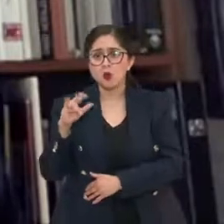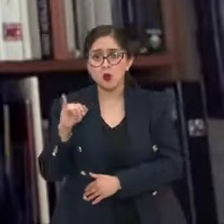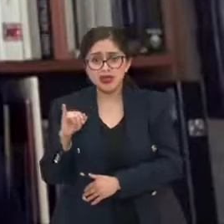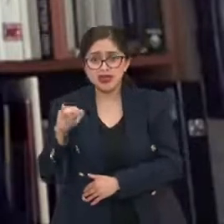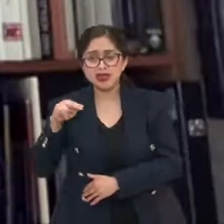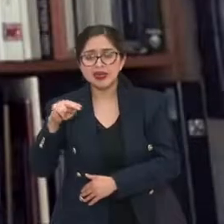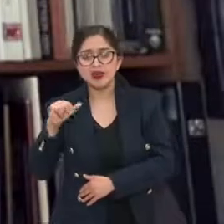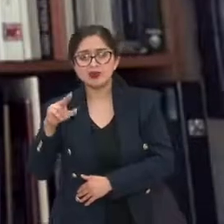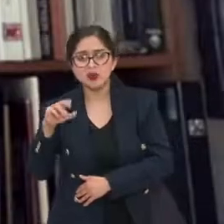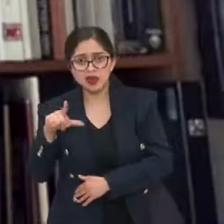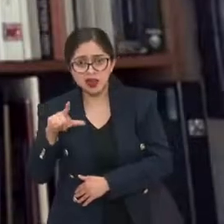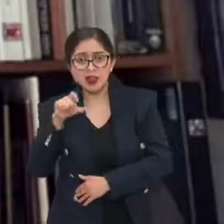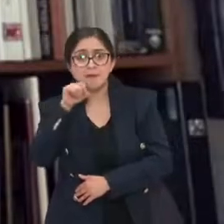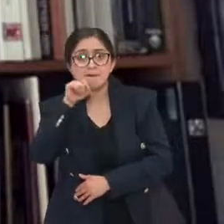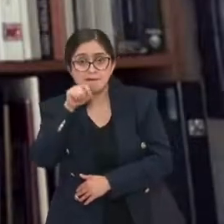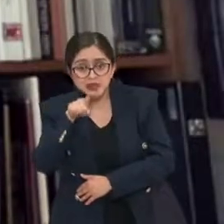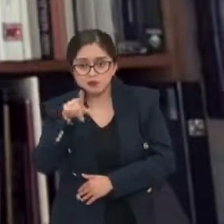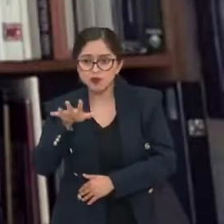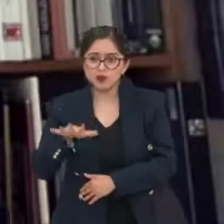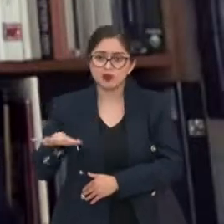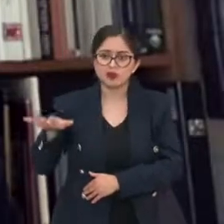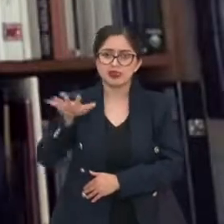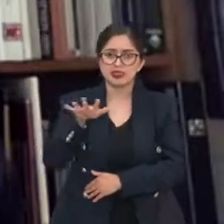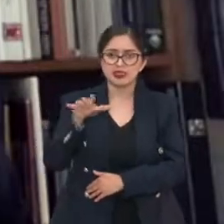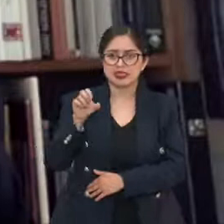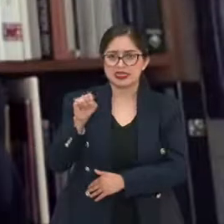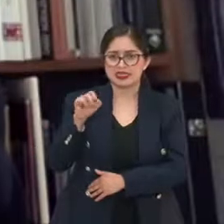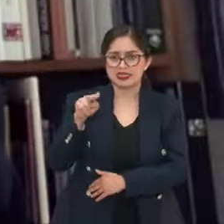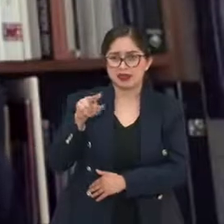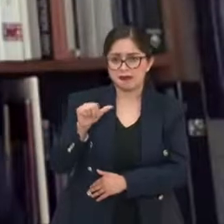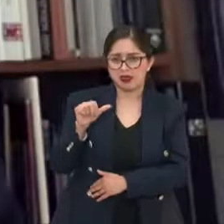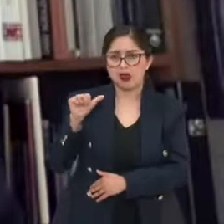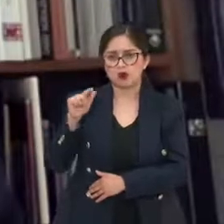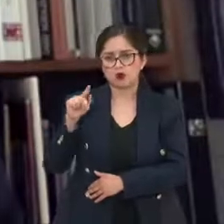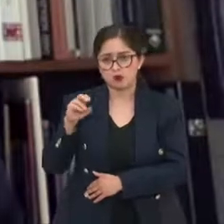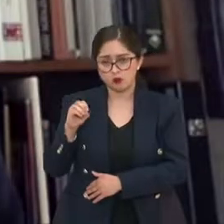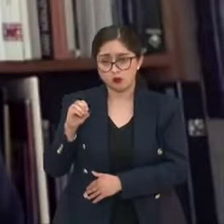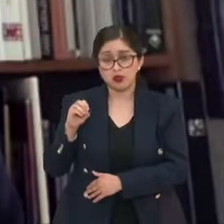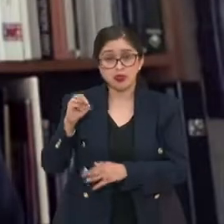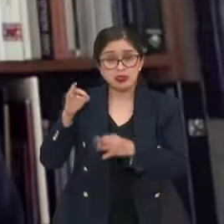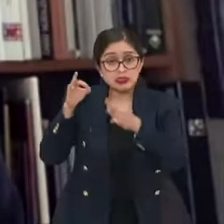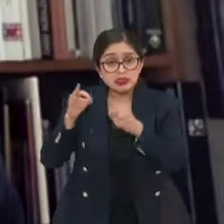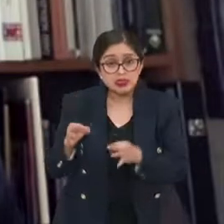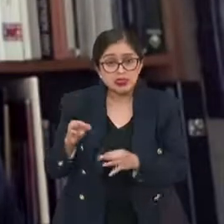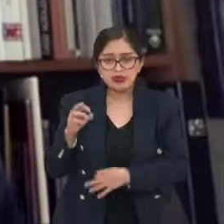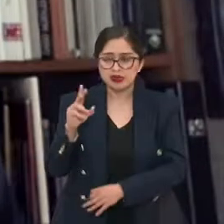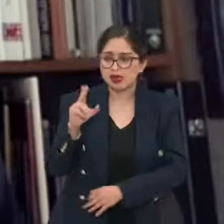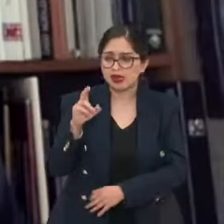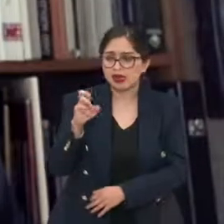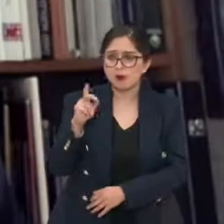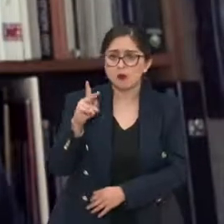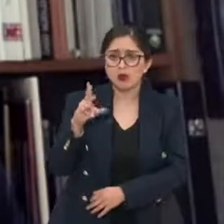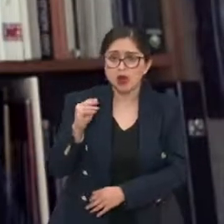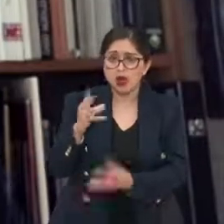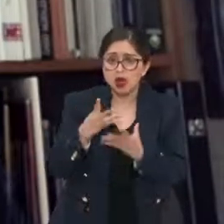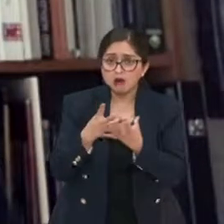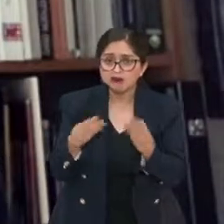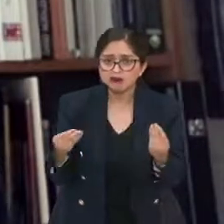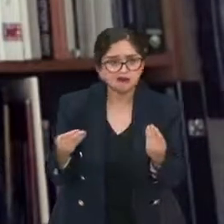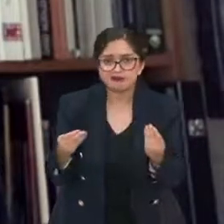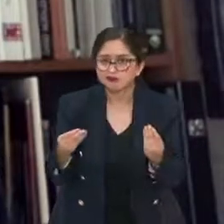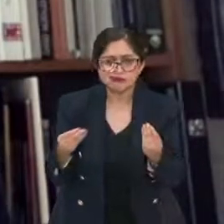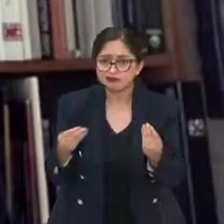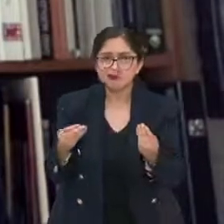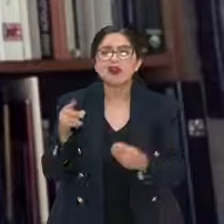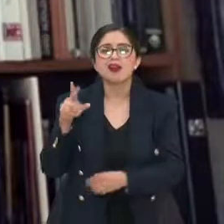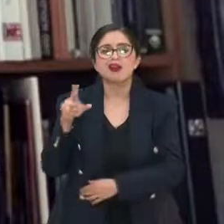of Plurinational State of Bolivia in order to have an autonomic system, but the Republic has not